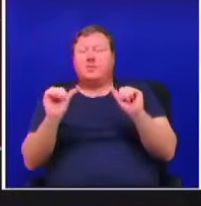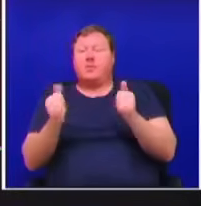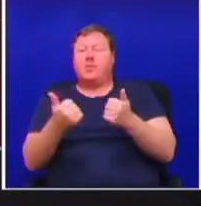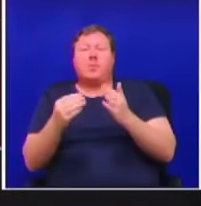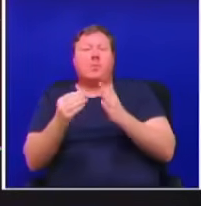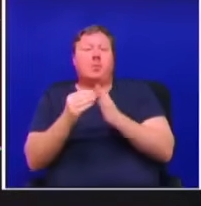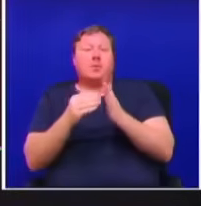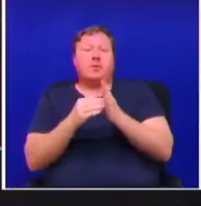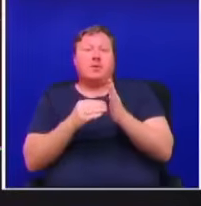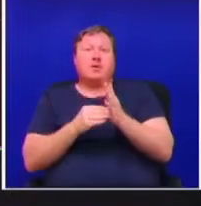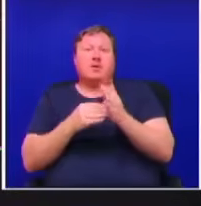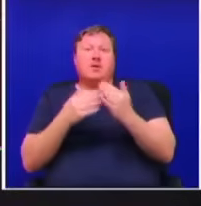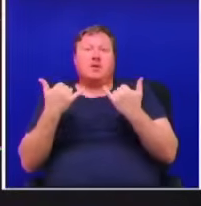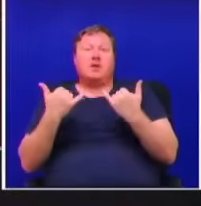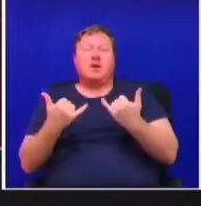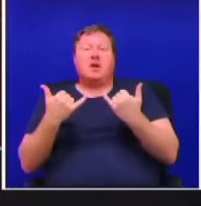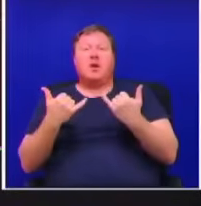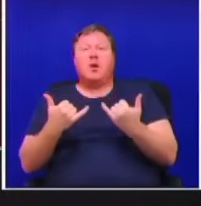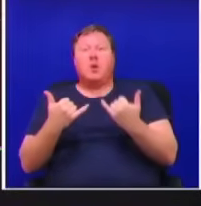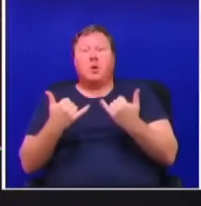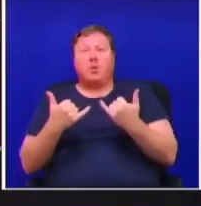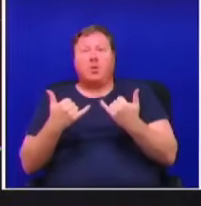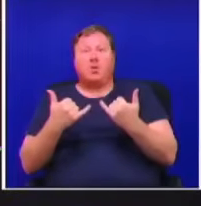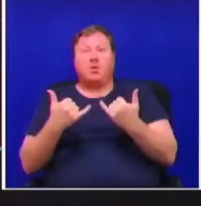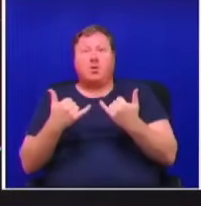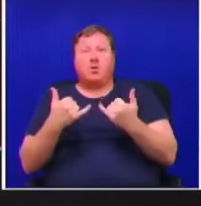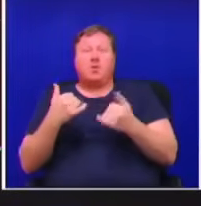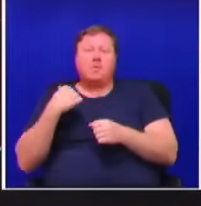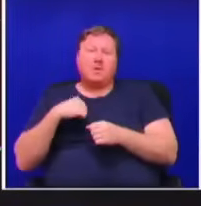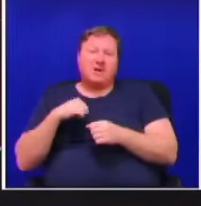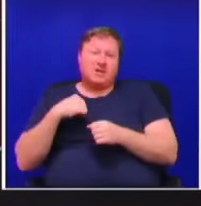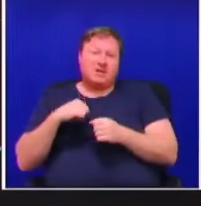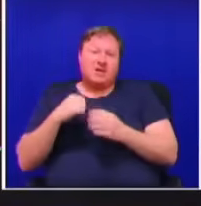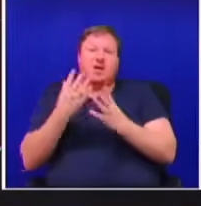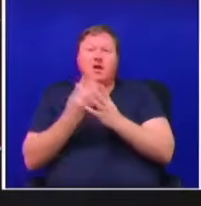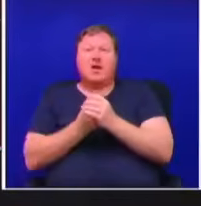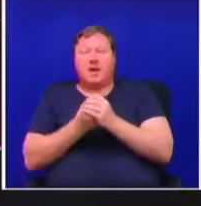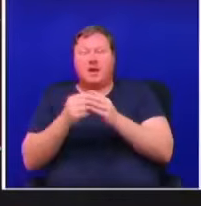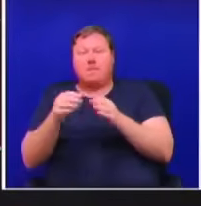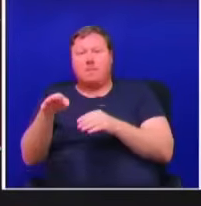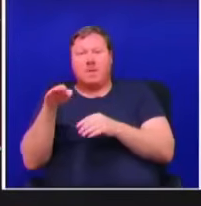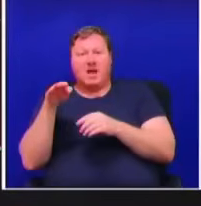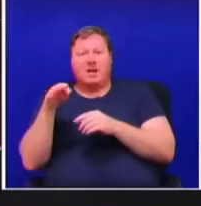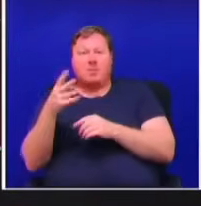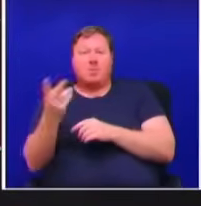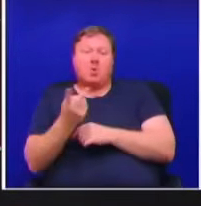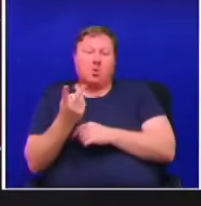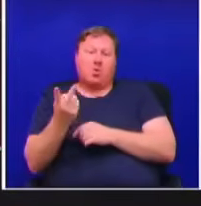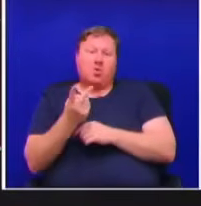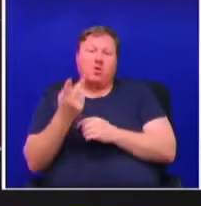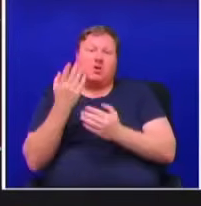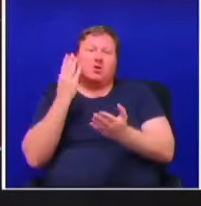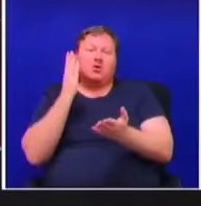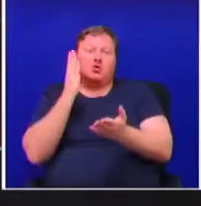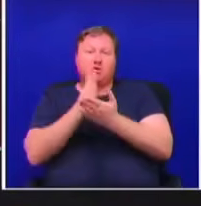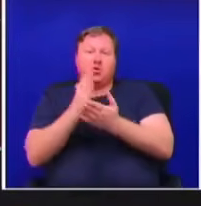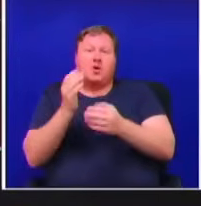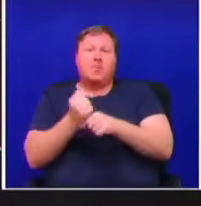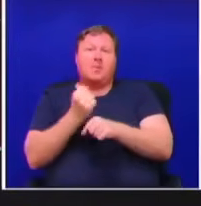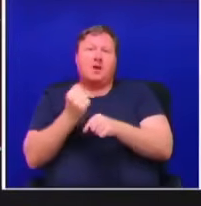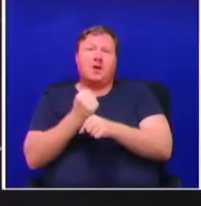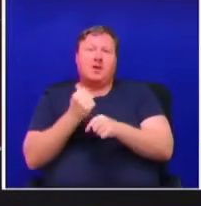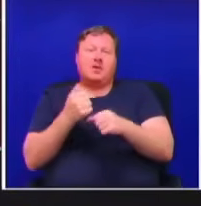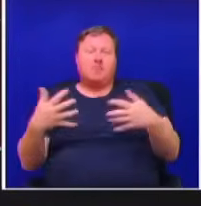and it is now incumbent on the minister as well as on the bank to ensure that they meet all